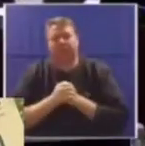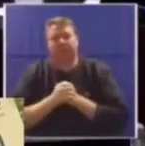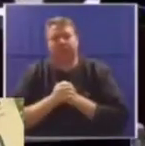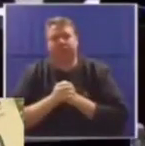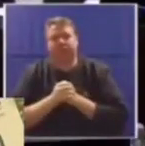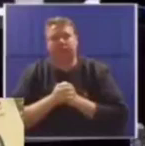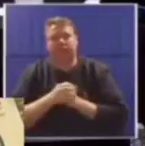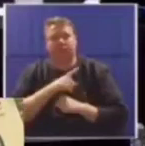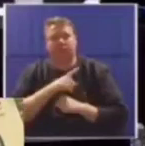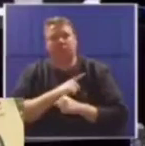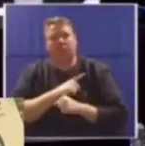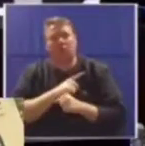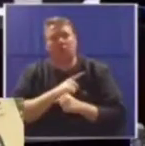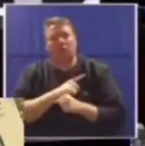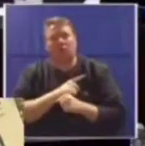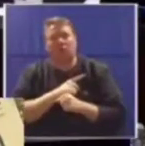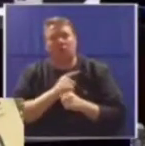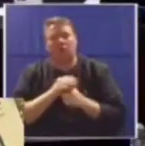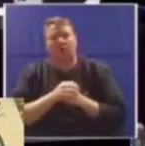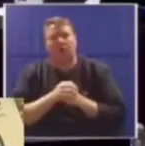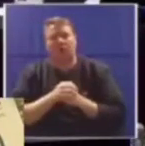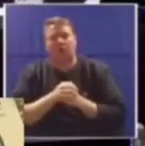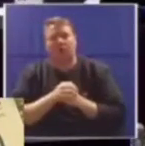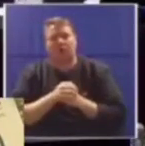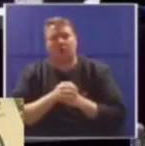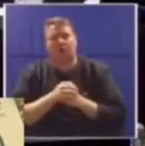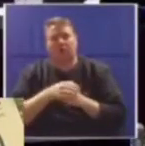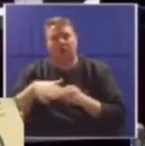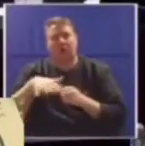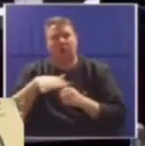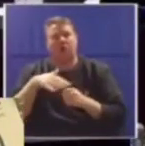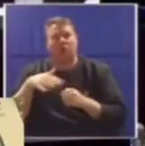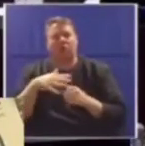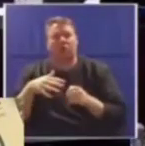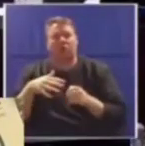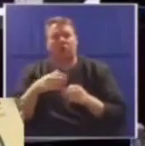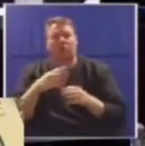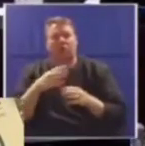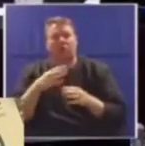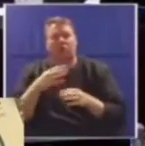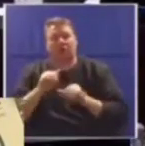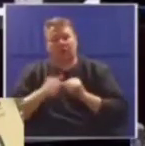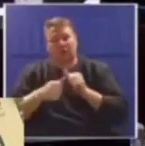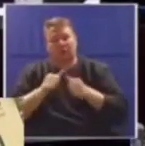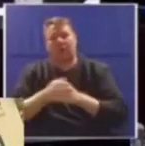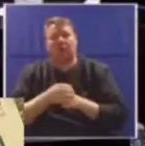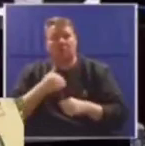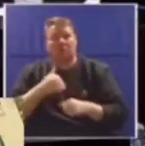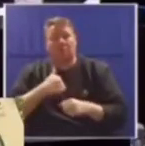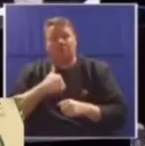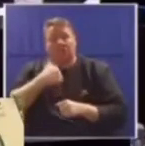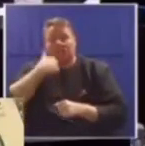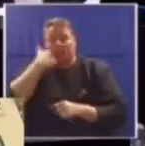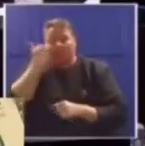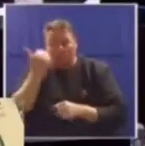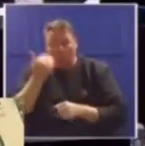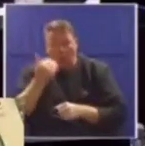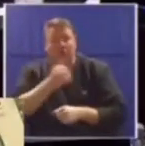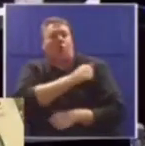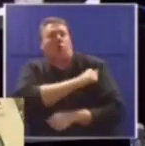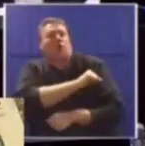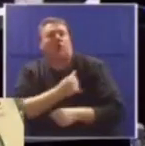areas. Ideally, I would personally want all those hospitals and schools to be